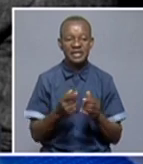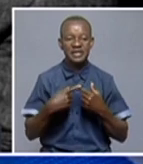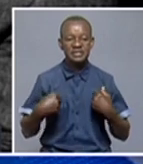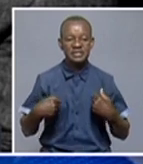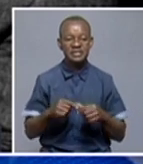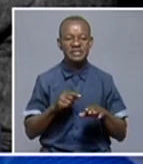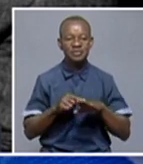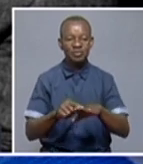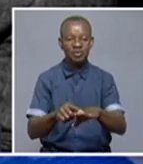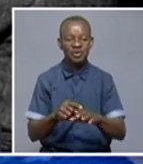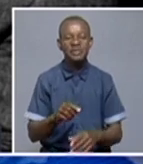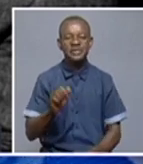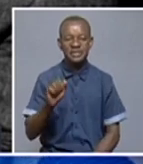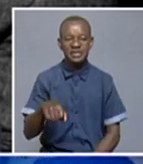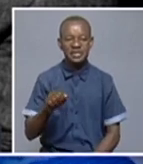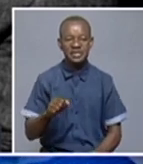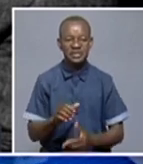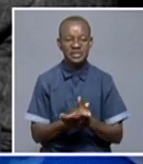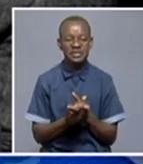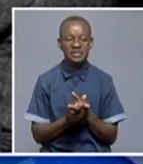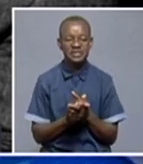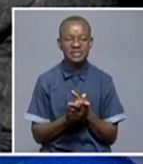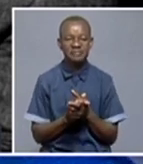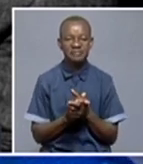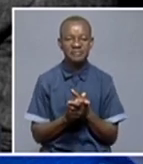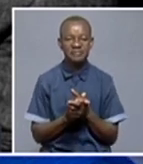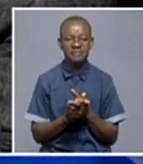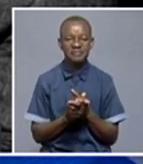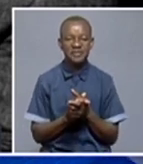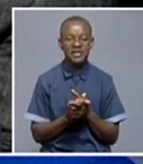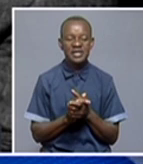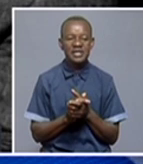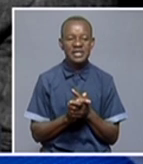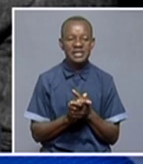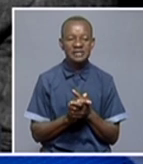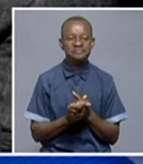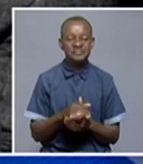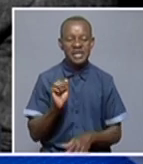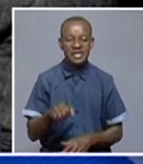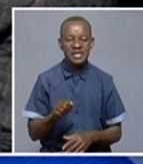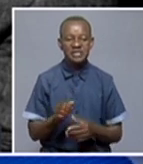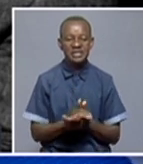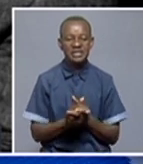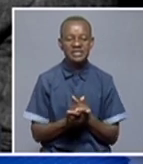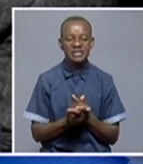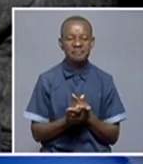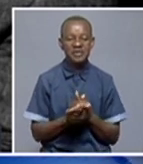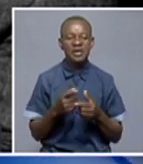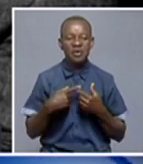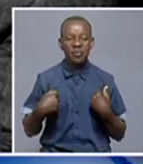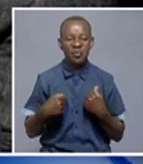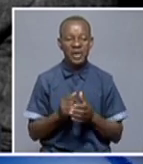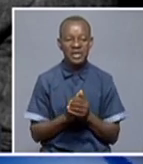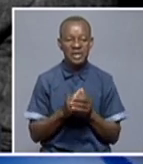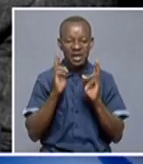Yes, we're just quickly ironing out last few details regarding President Tshisekedi and where he will be casting his vote. We are hoping to